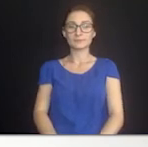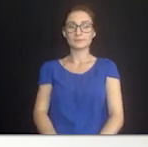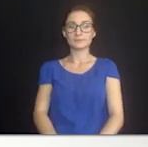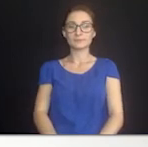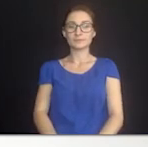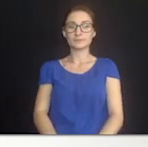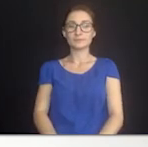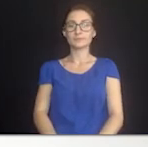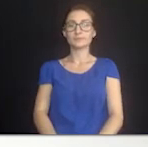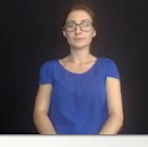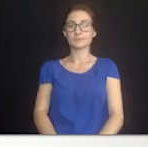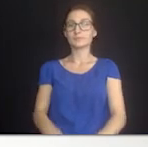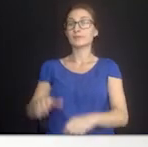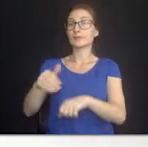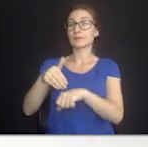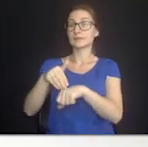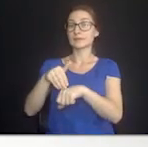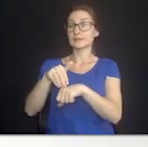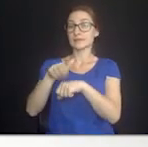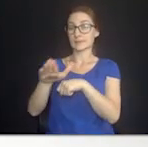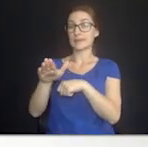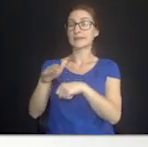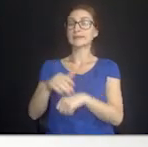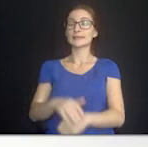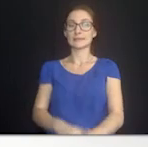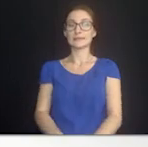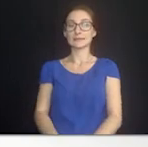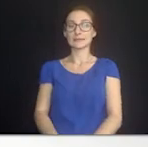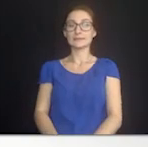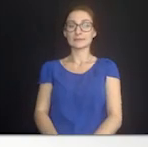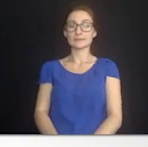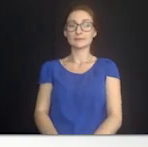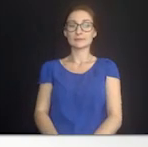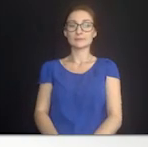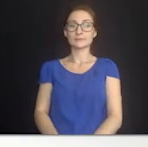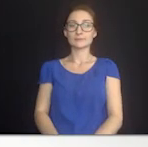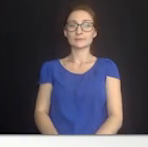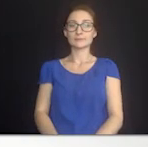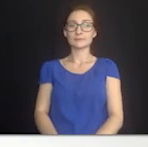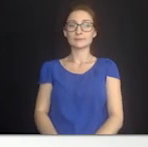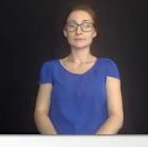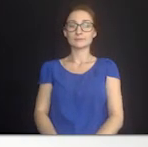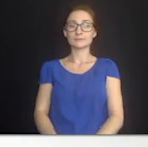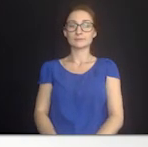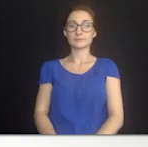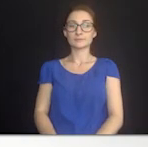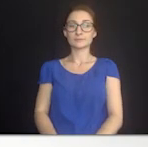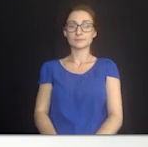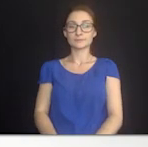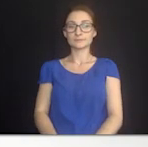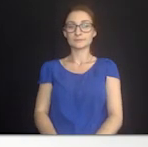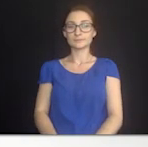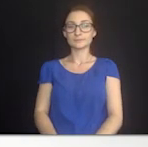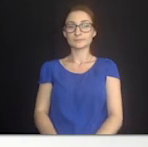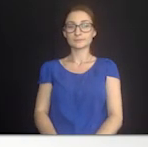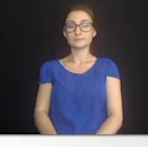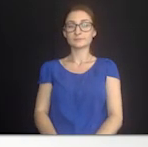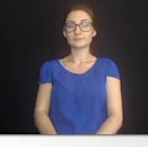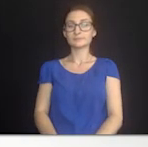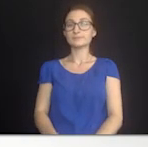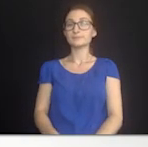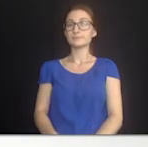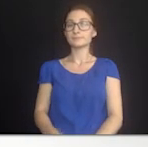Sure. Well, you could submit just to see what's all listed for your area, or you can select certain